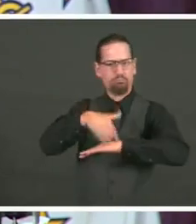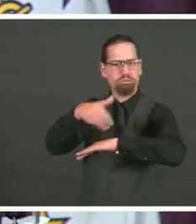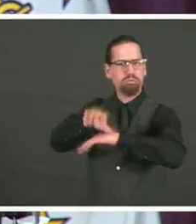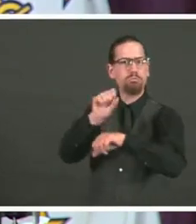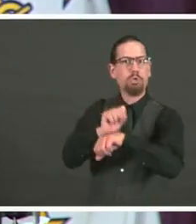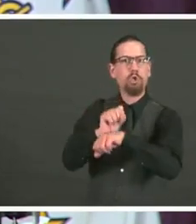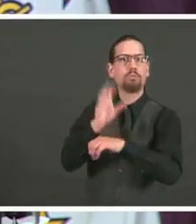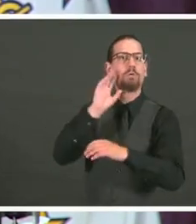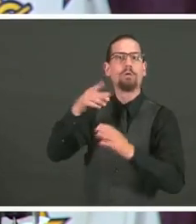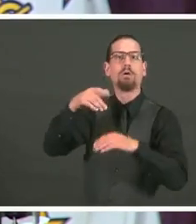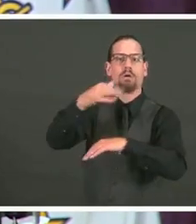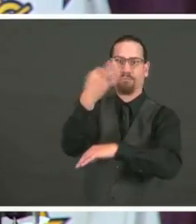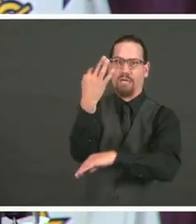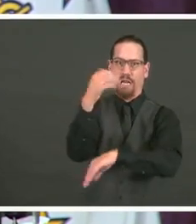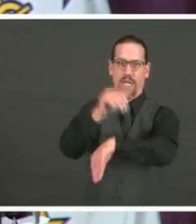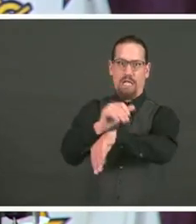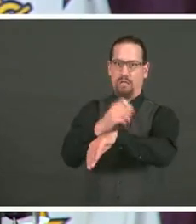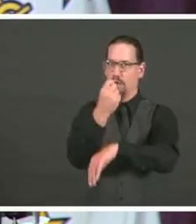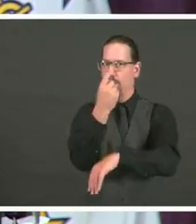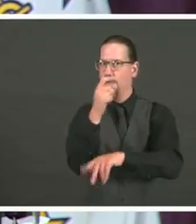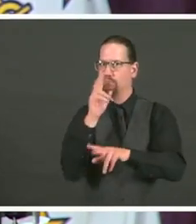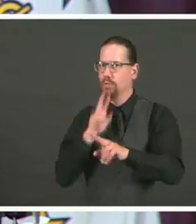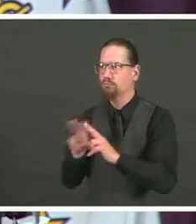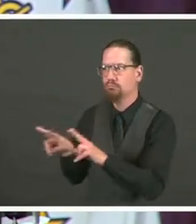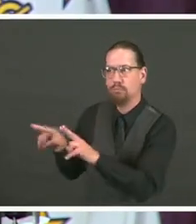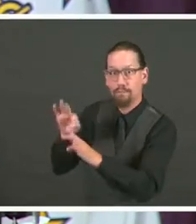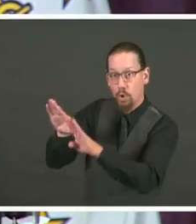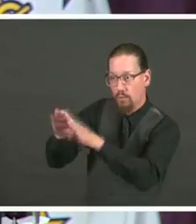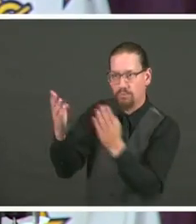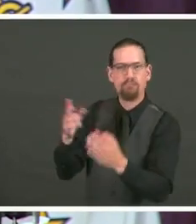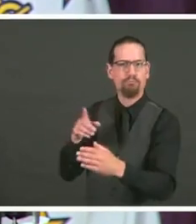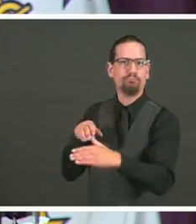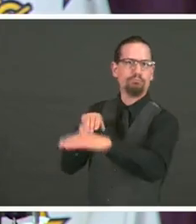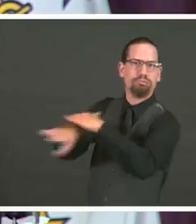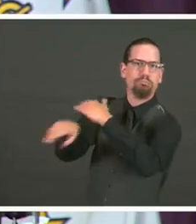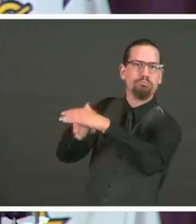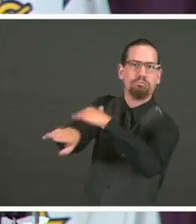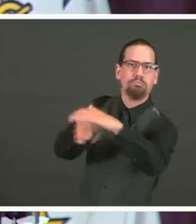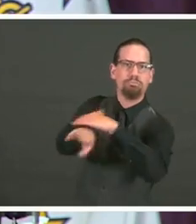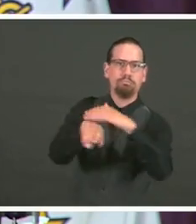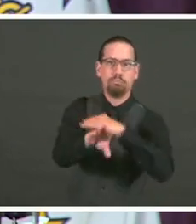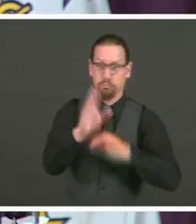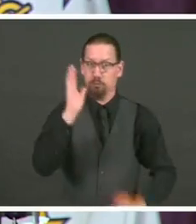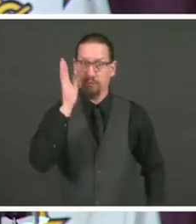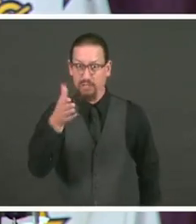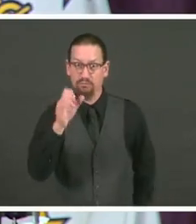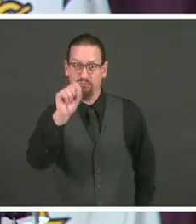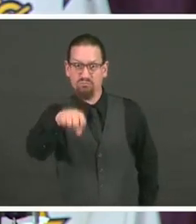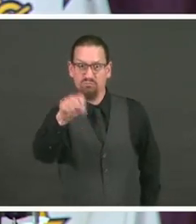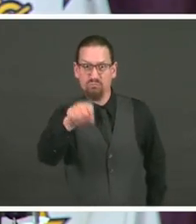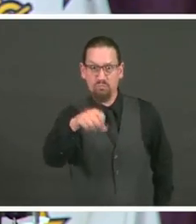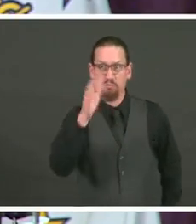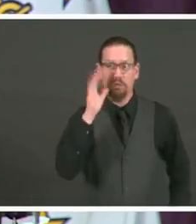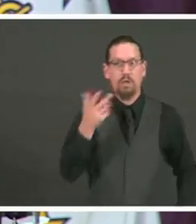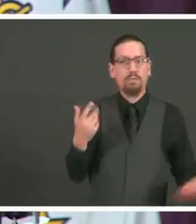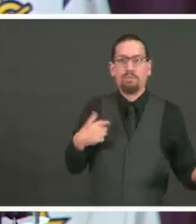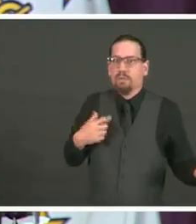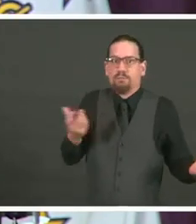over the weekend and next week. And I unfortunately will have to close